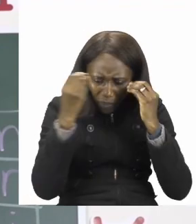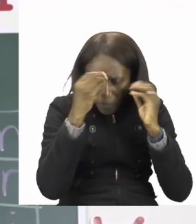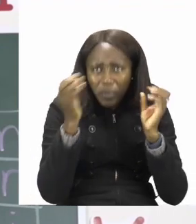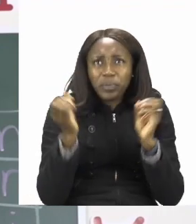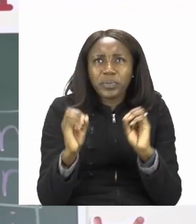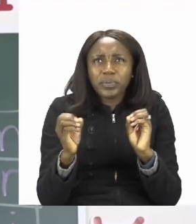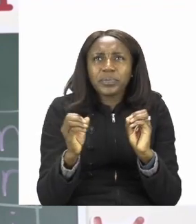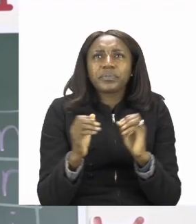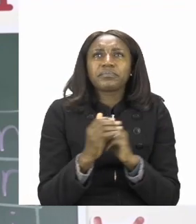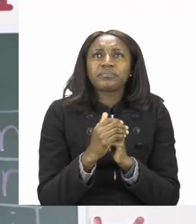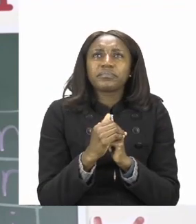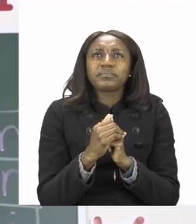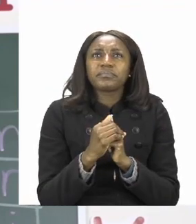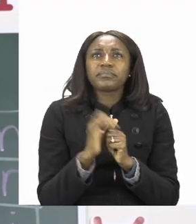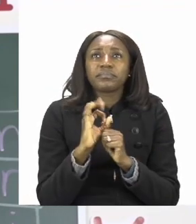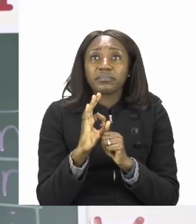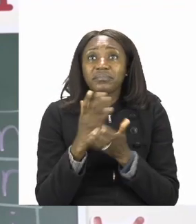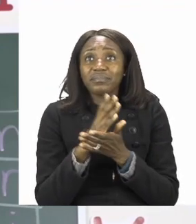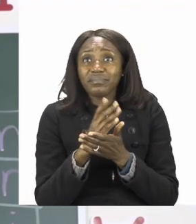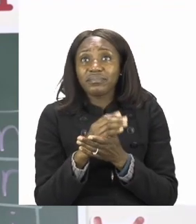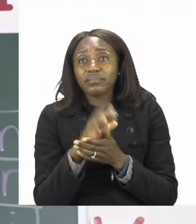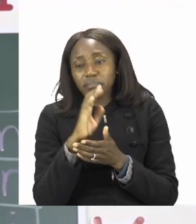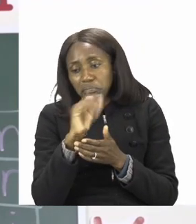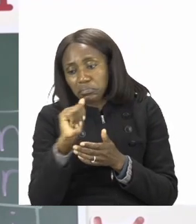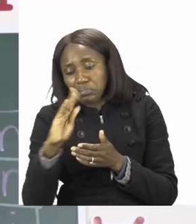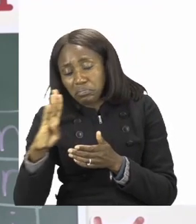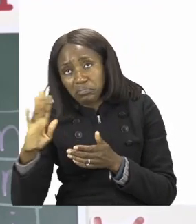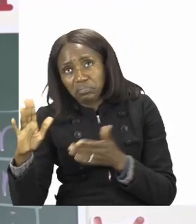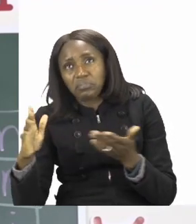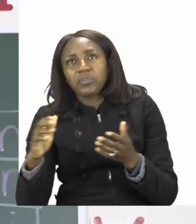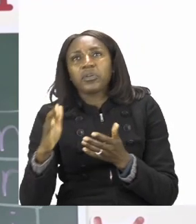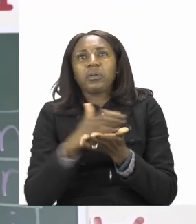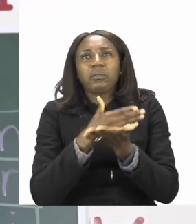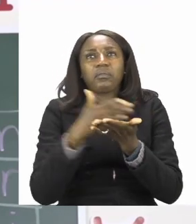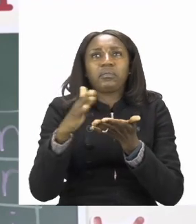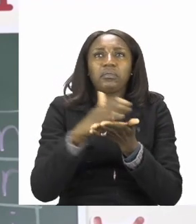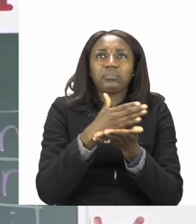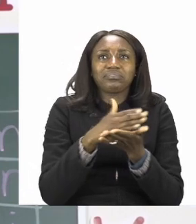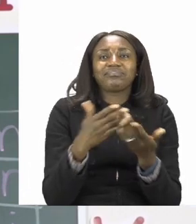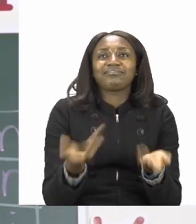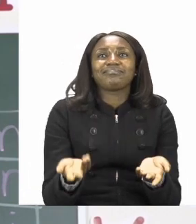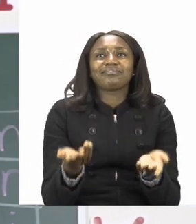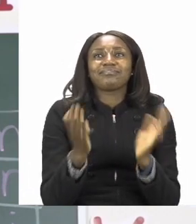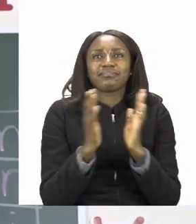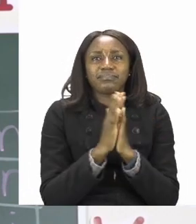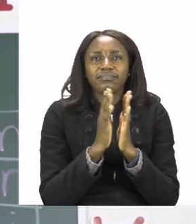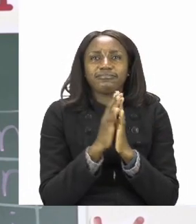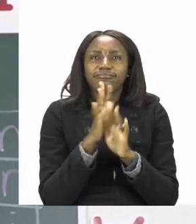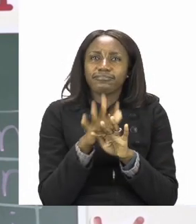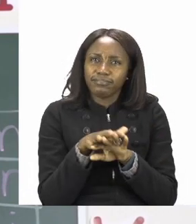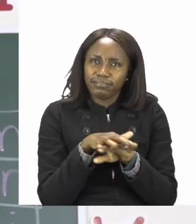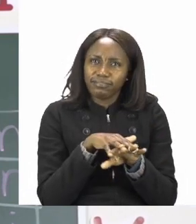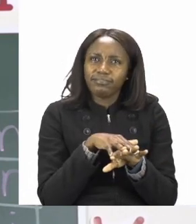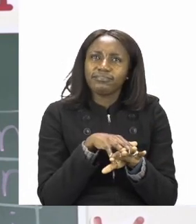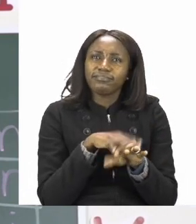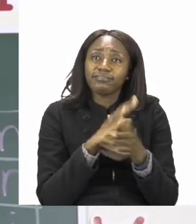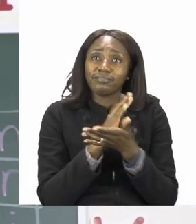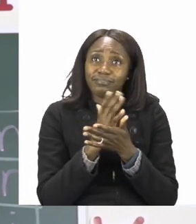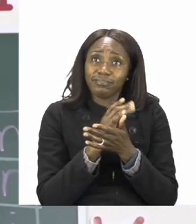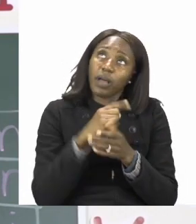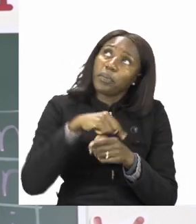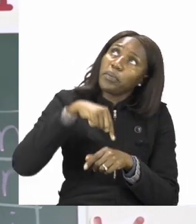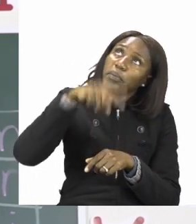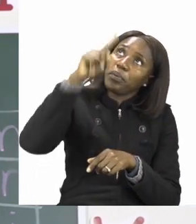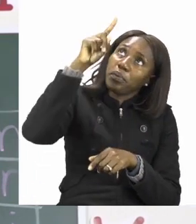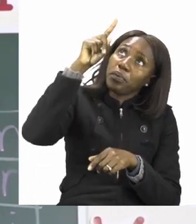have certain letters sharing with others. So take your time, boys and girls. Remember, some of our words might